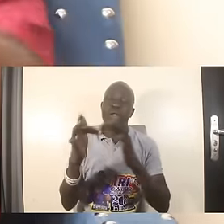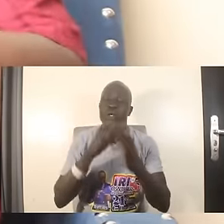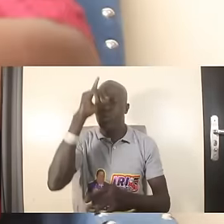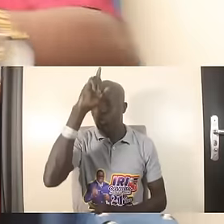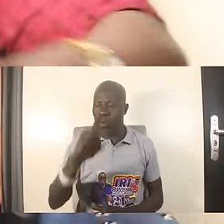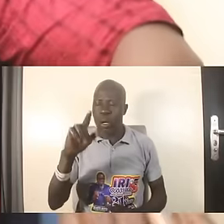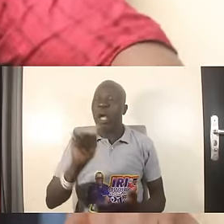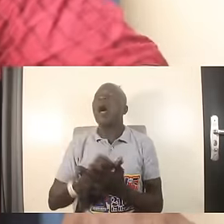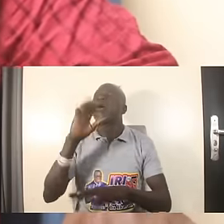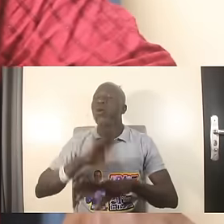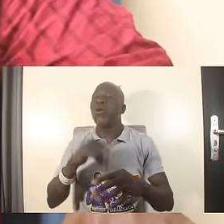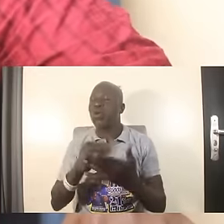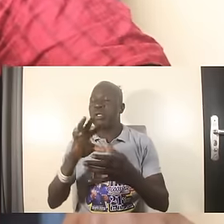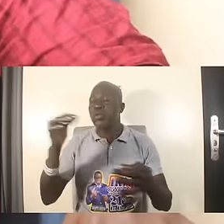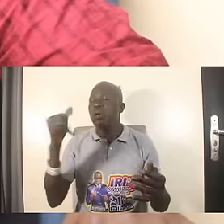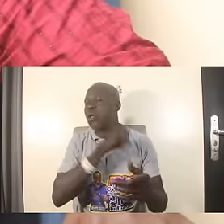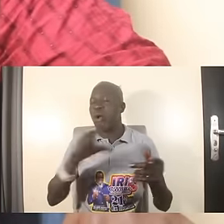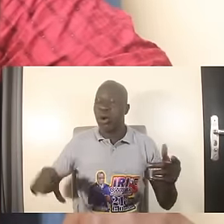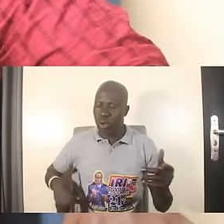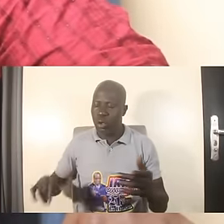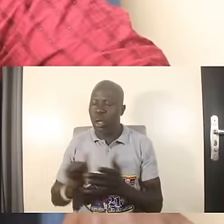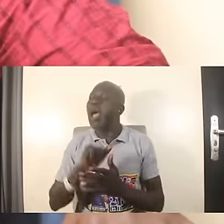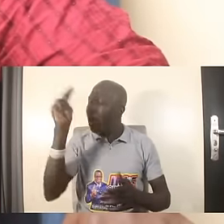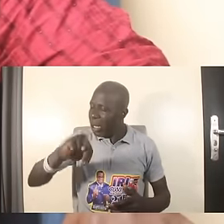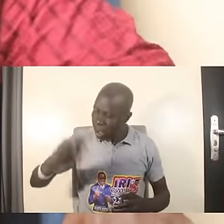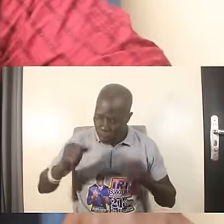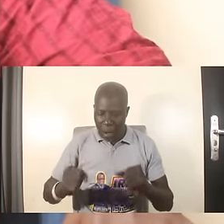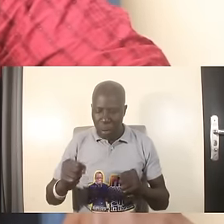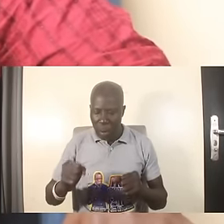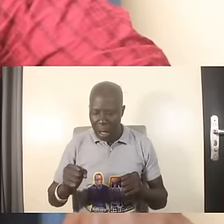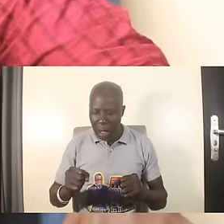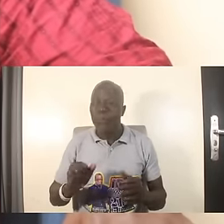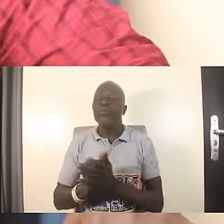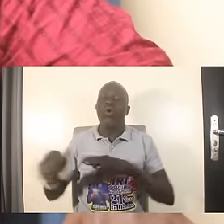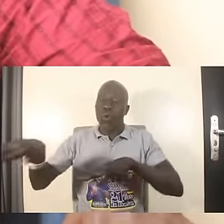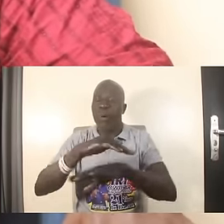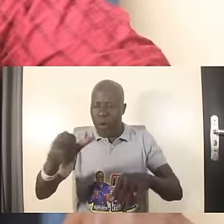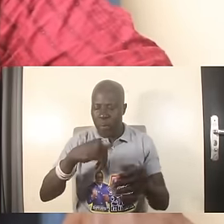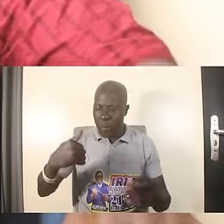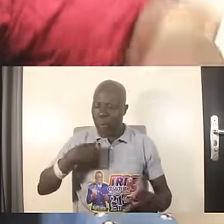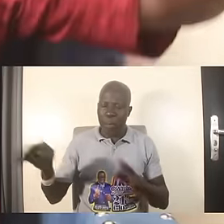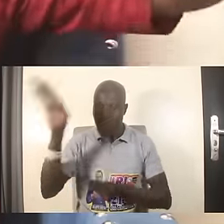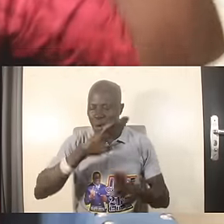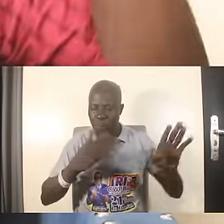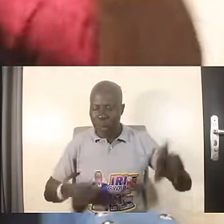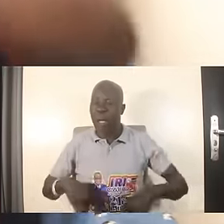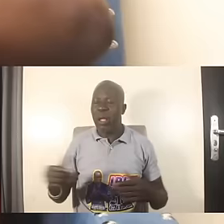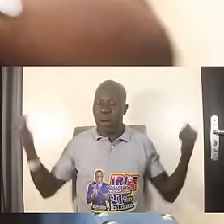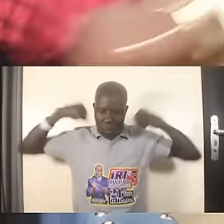of Jesus. We call the spirit. Lord, I need your power to overcome battle of